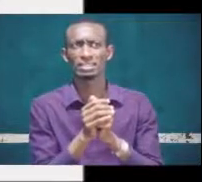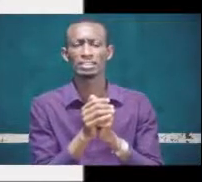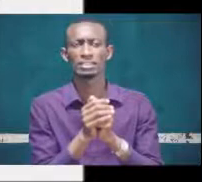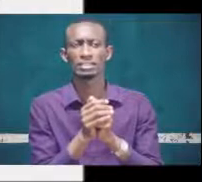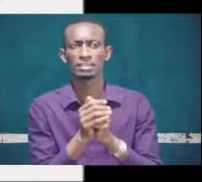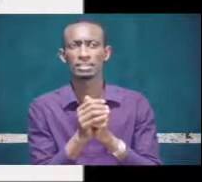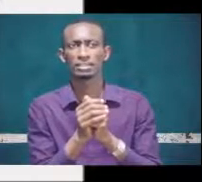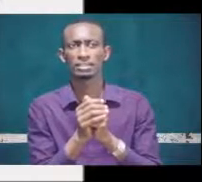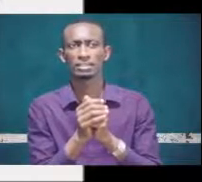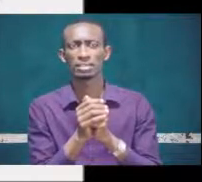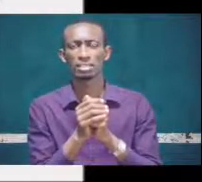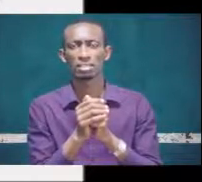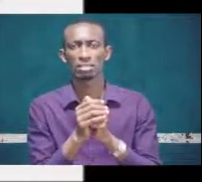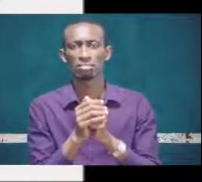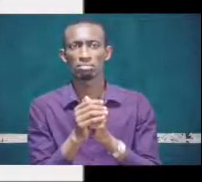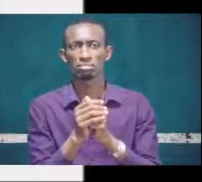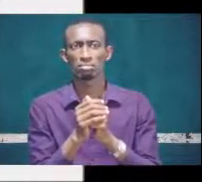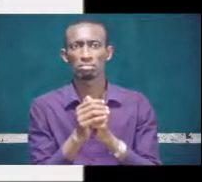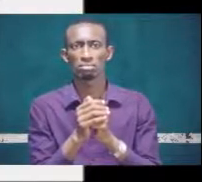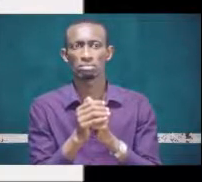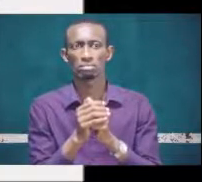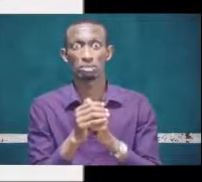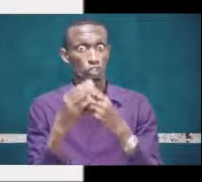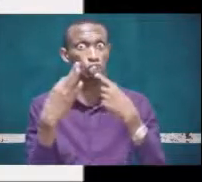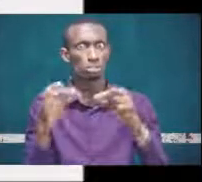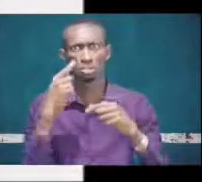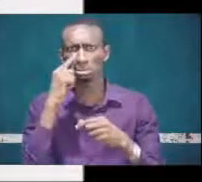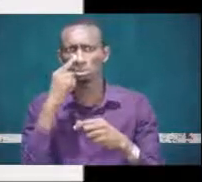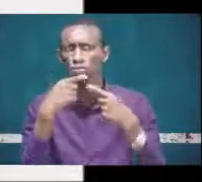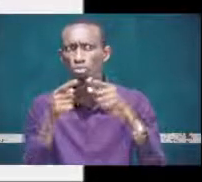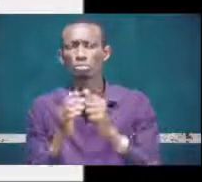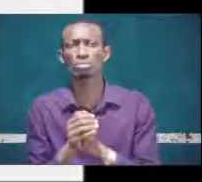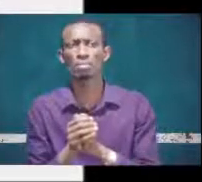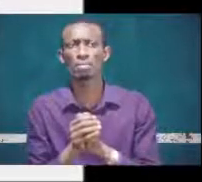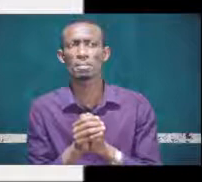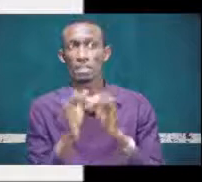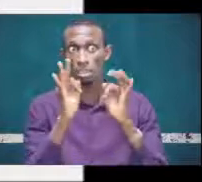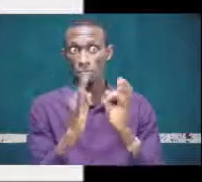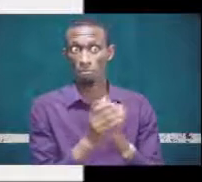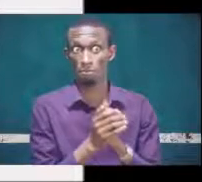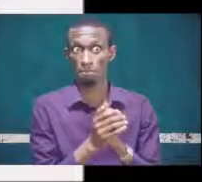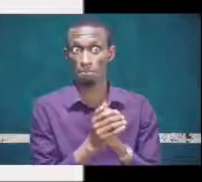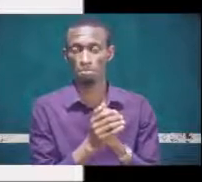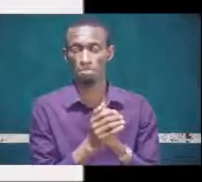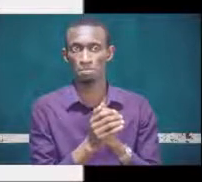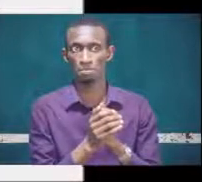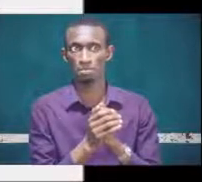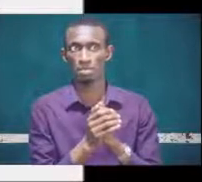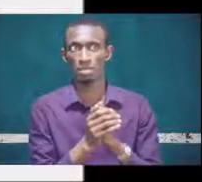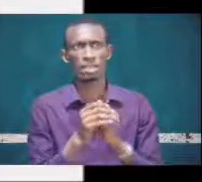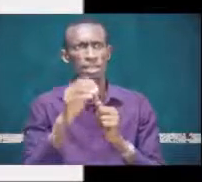consumer good whose demand increases when the price rises, and the demand falls when the price falls. So a given